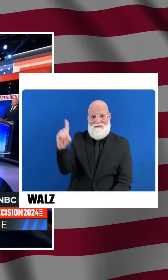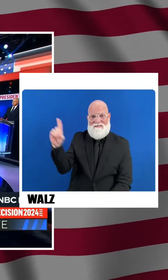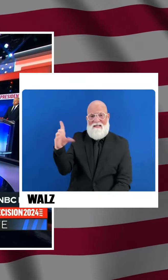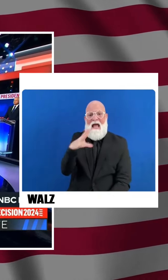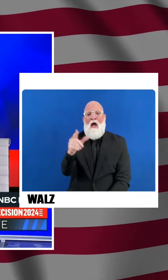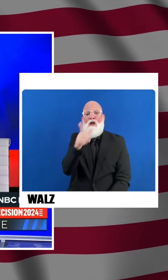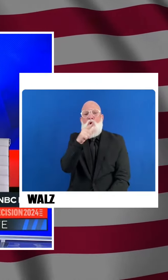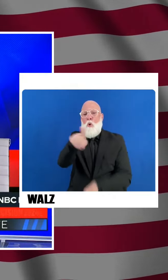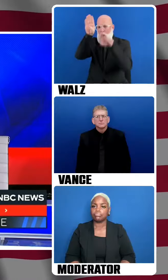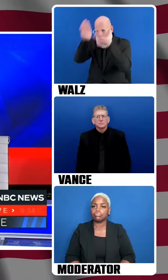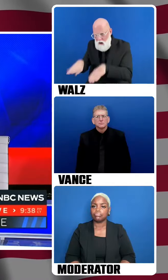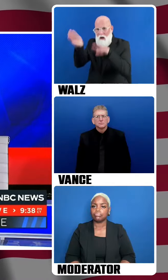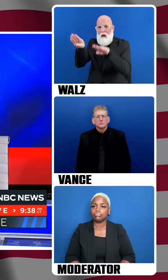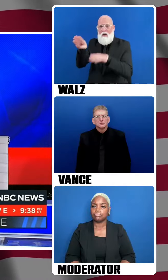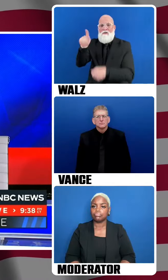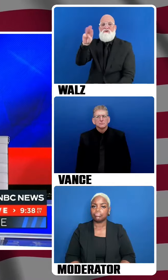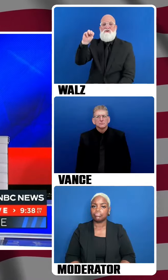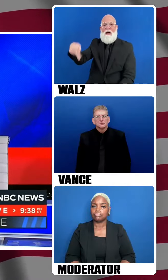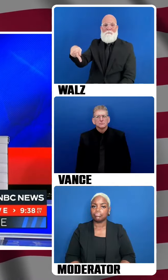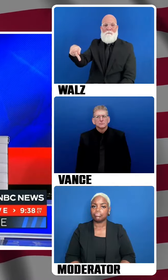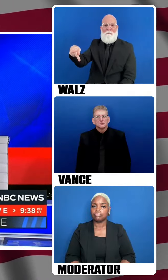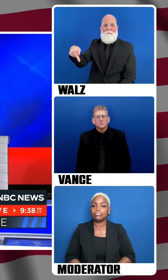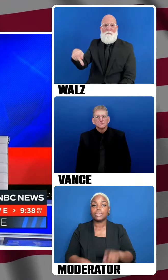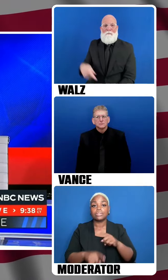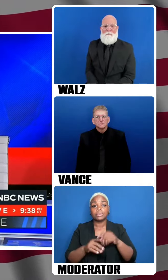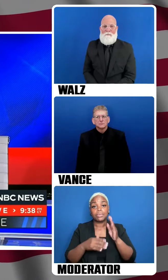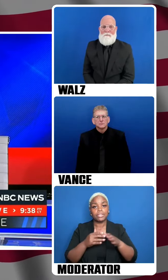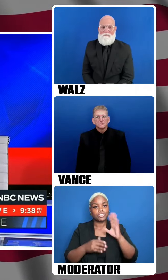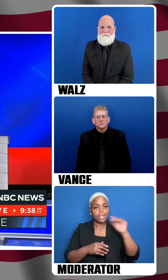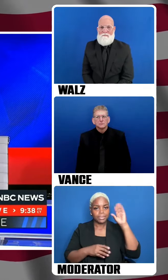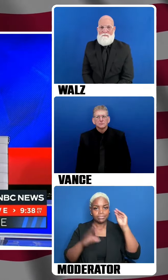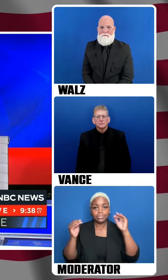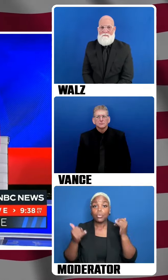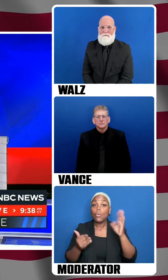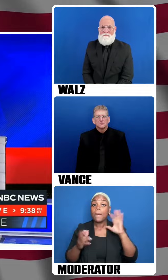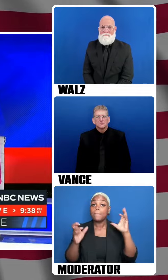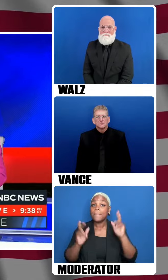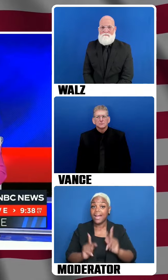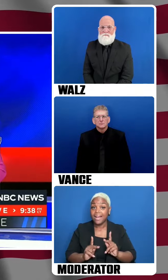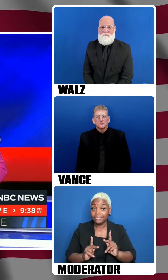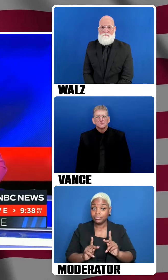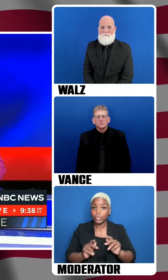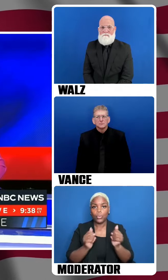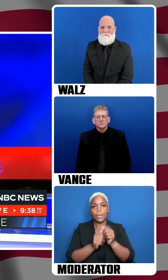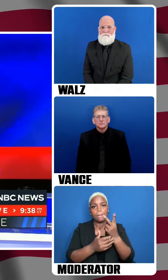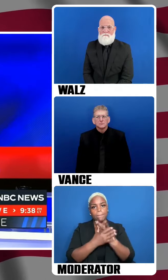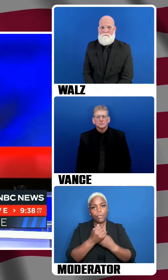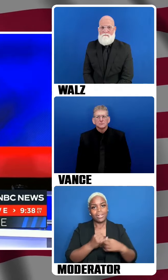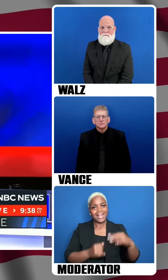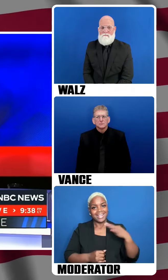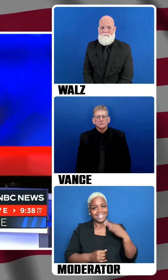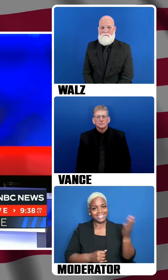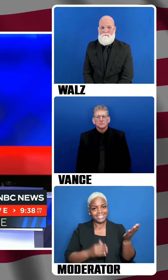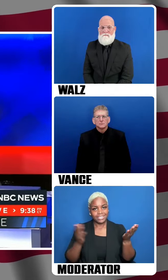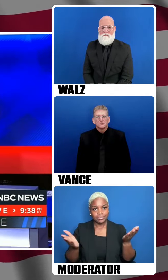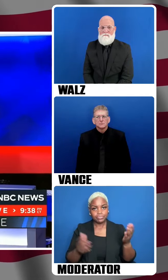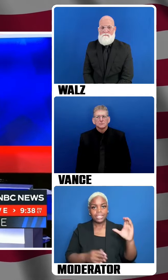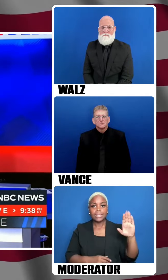up. Thank you, gentlemen. We will be right back with both of our candidates. The CBS News vice